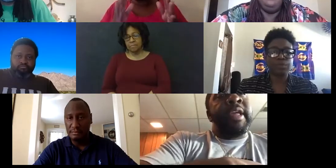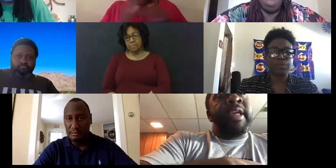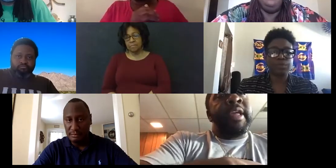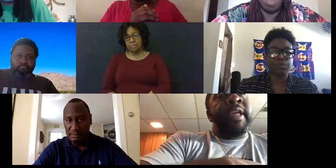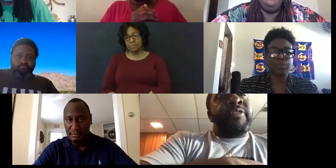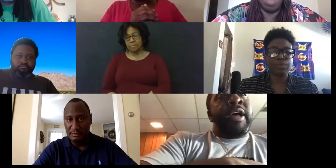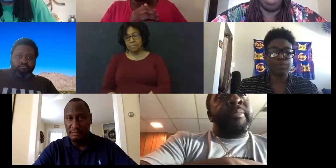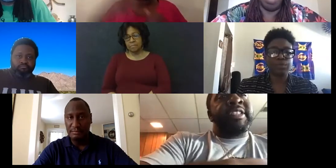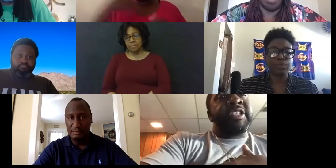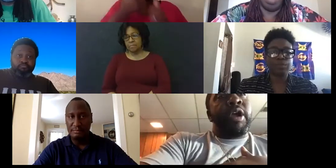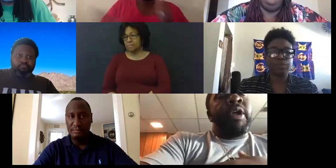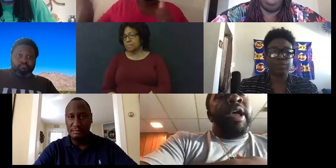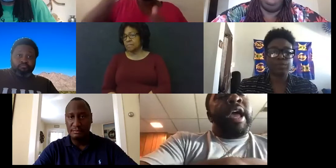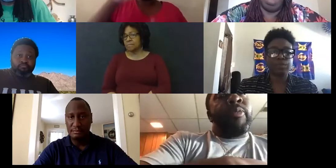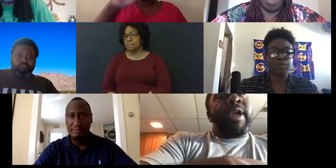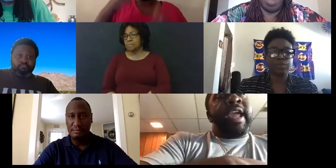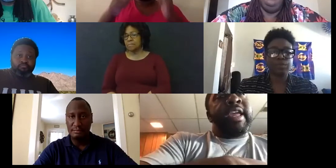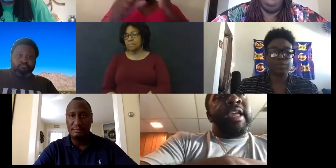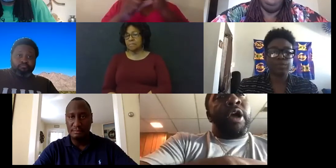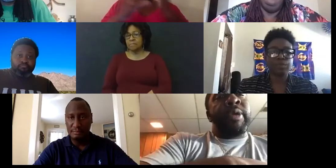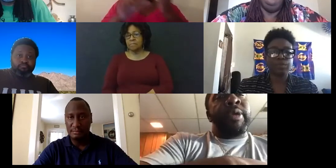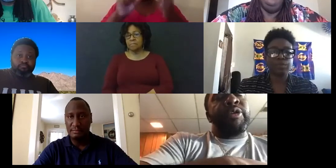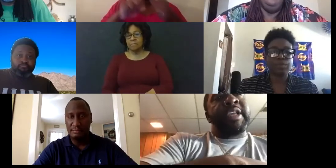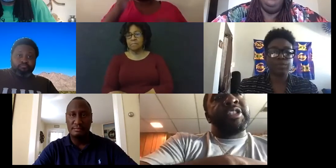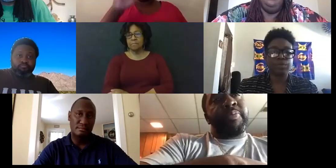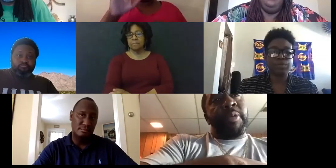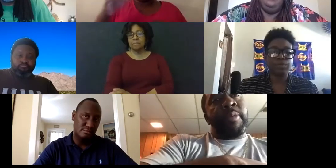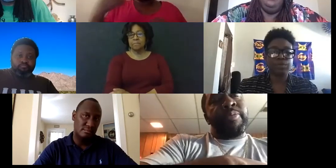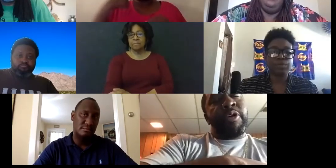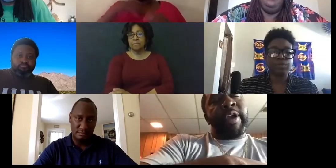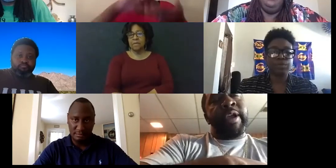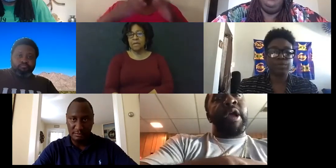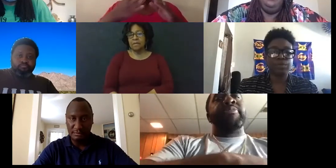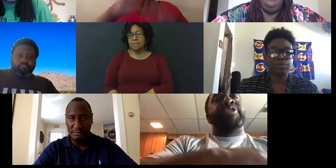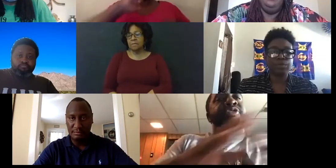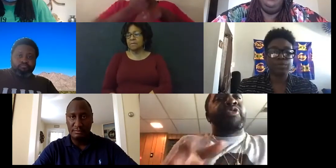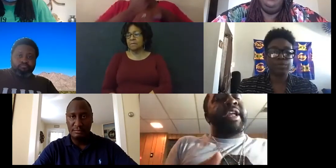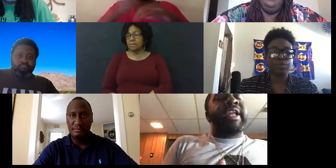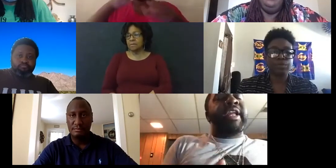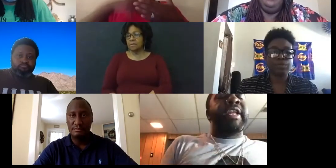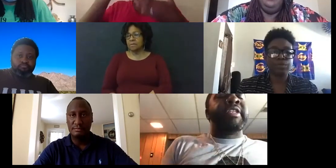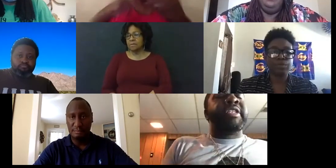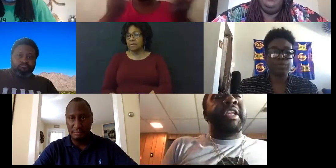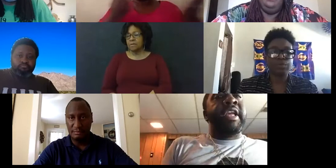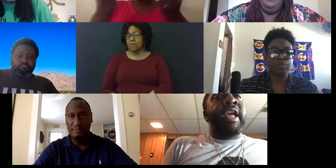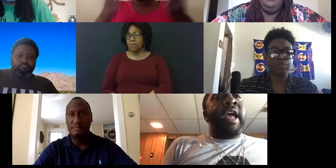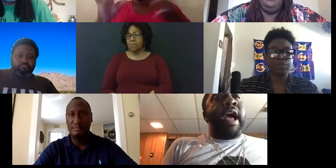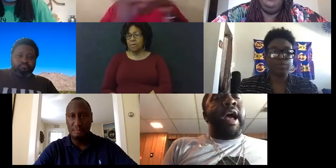the executive assistant to her, and we're a home and community-based program service coordinating